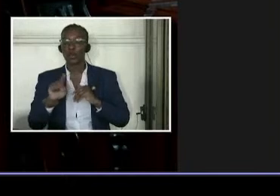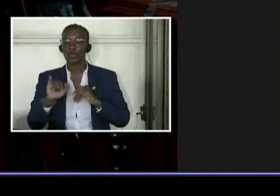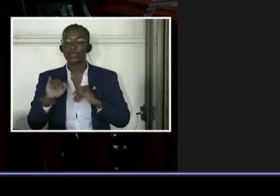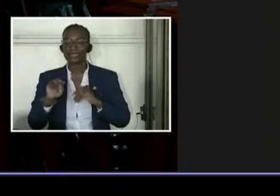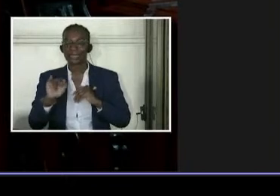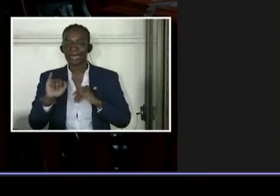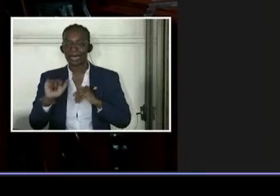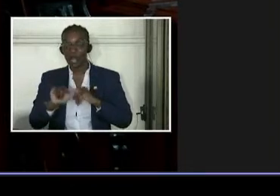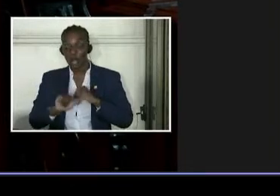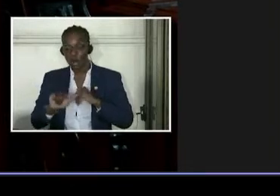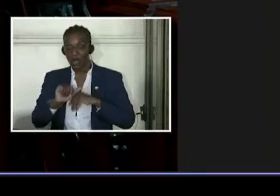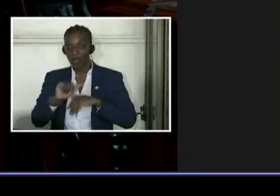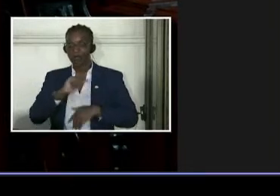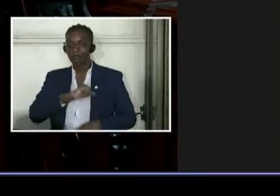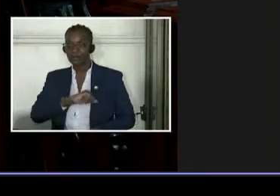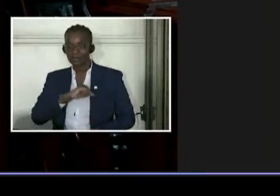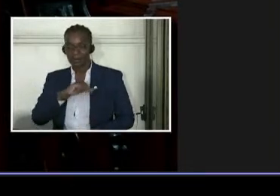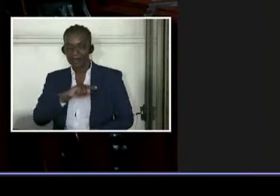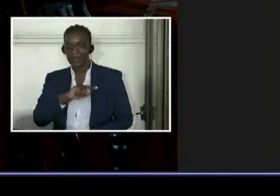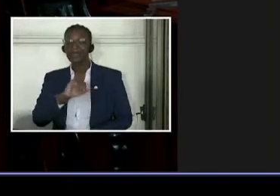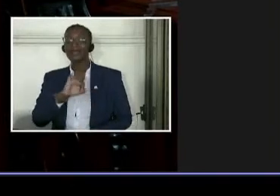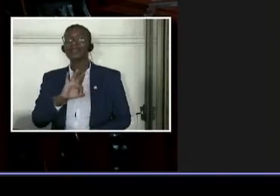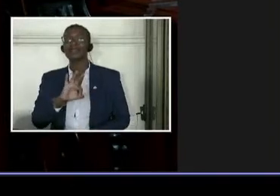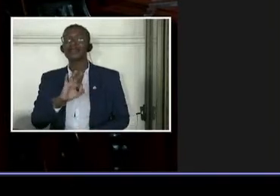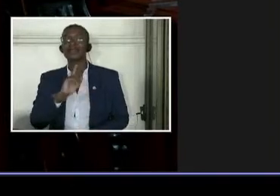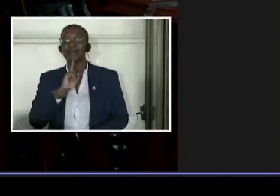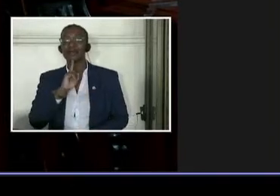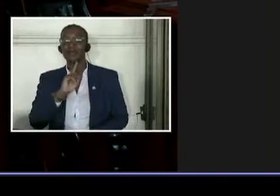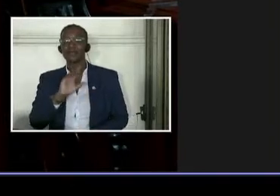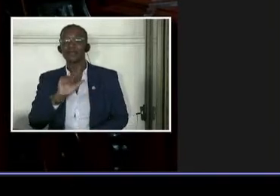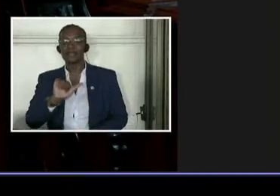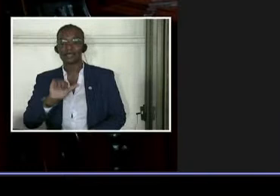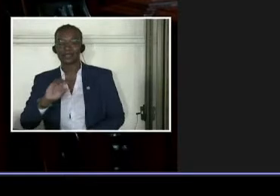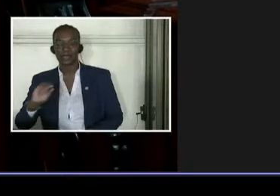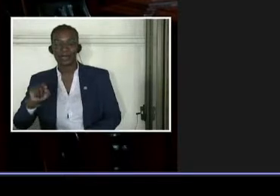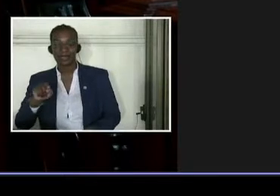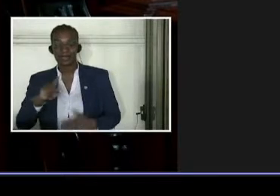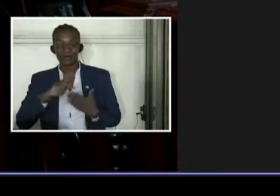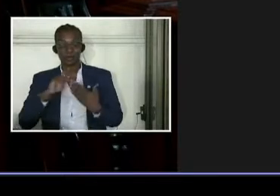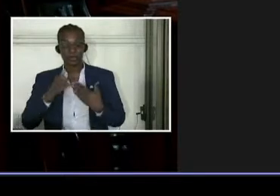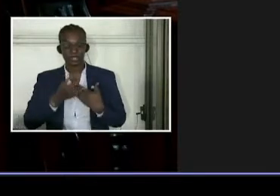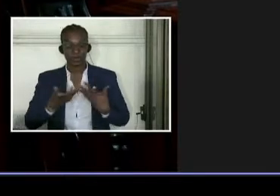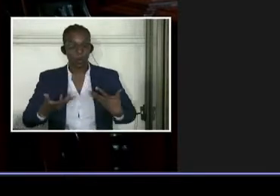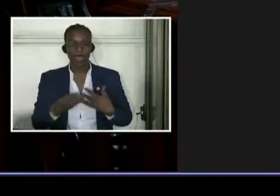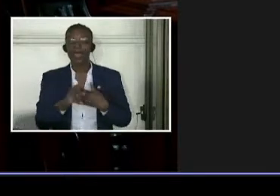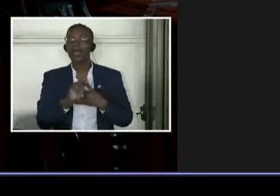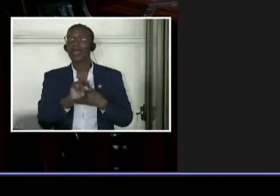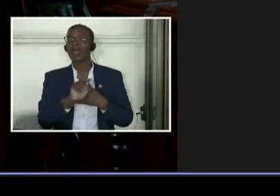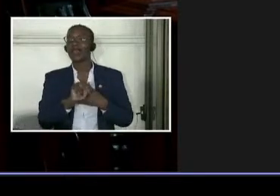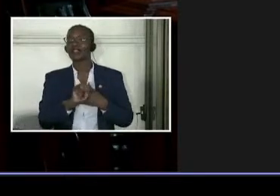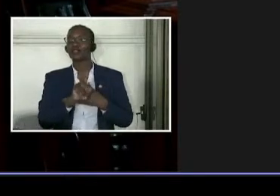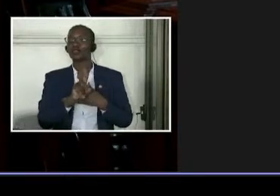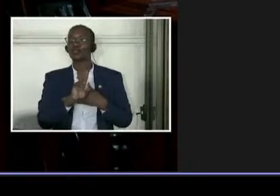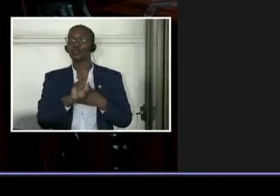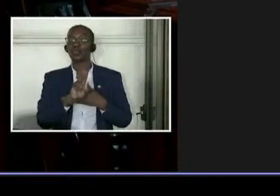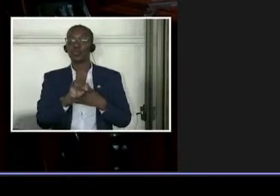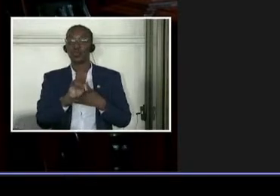a CRU project with 1,300 CRUs. This project is in Ndumo,